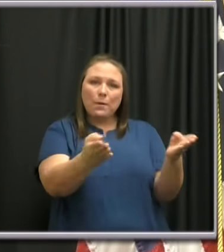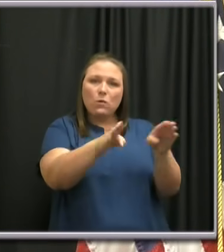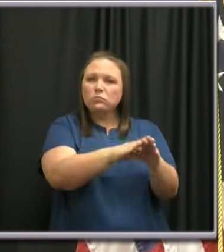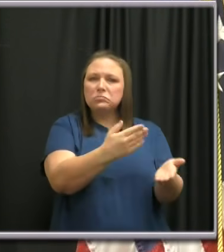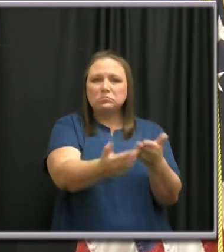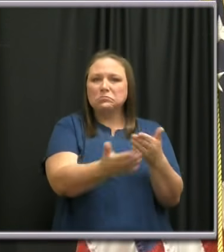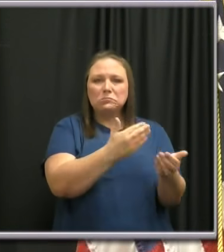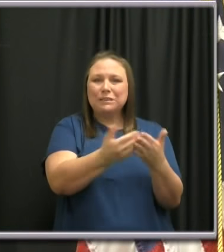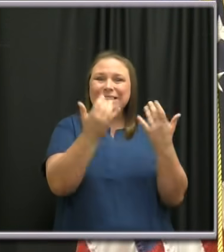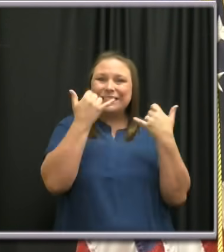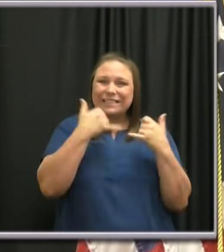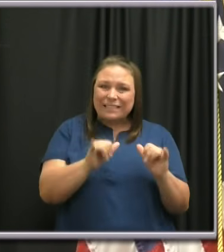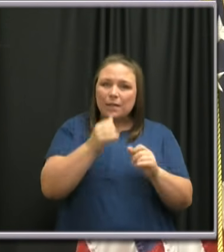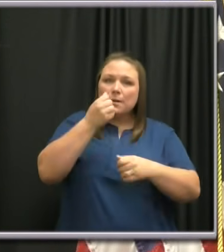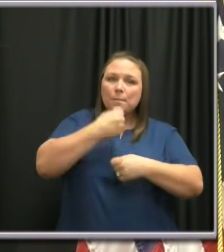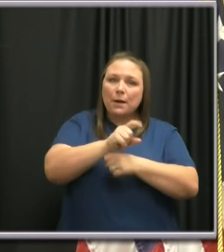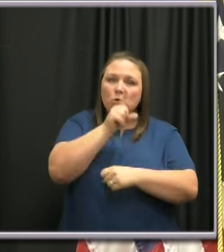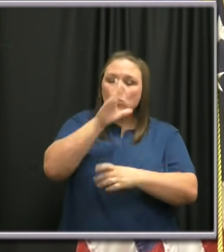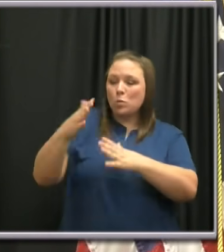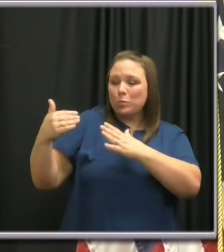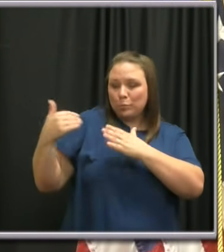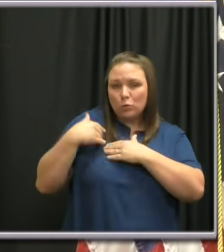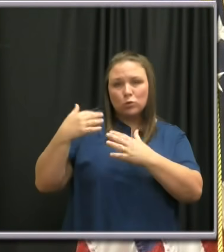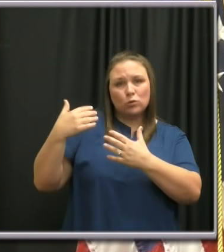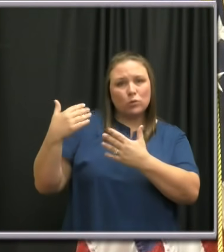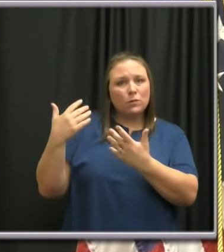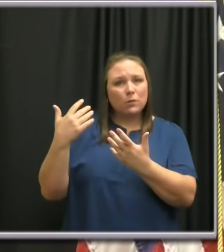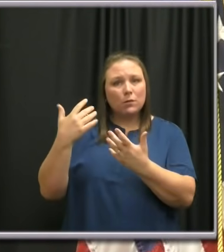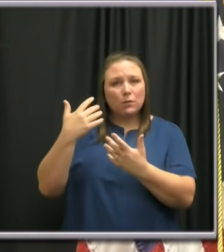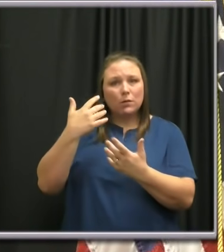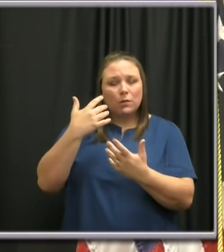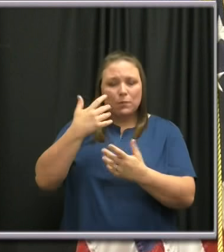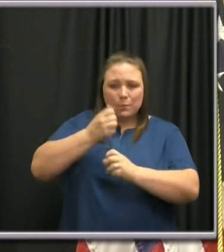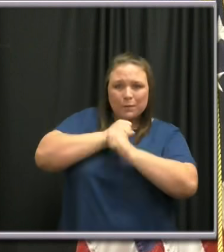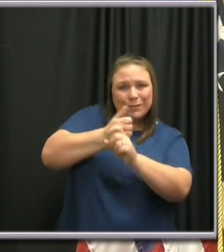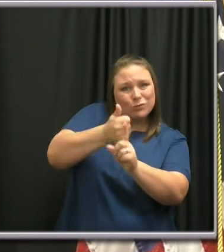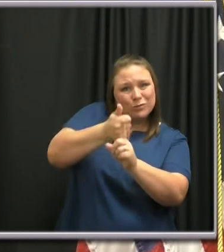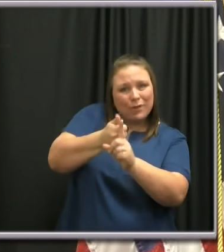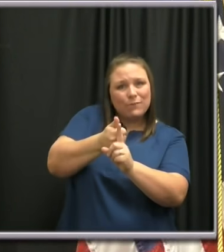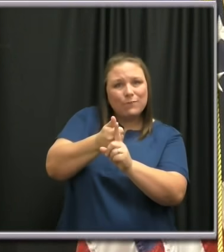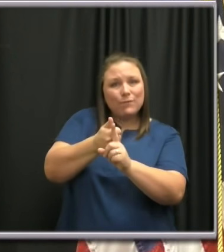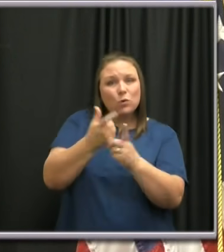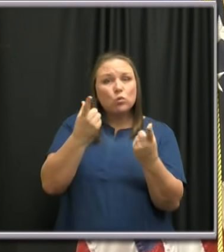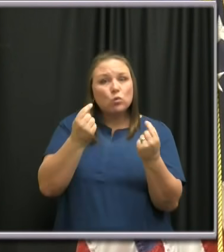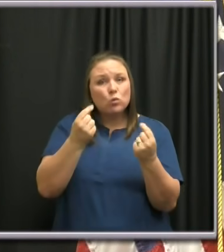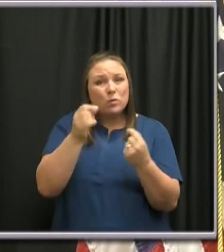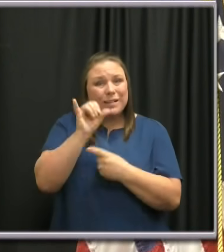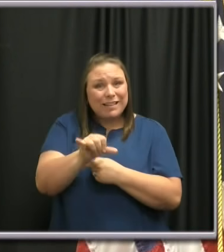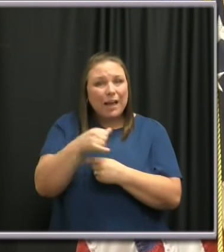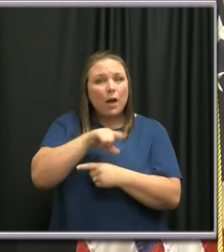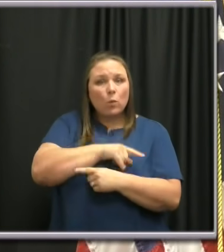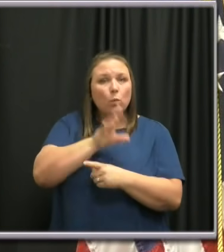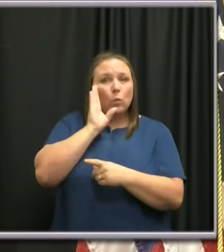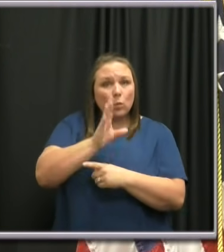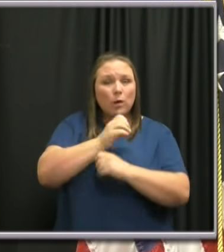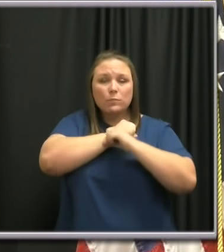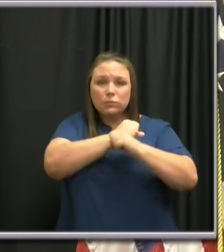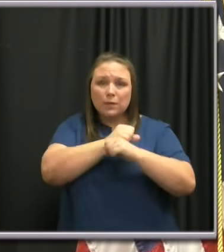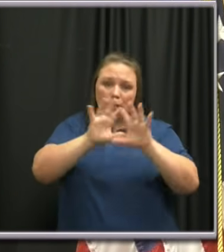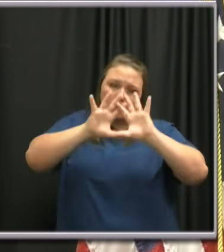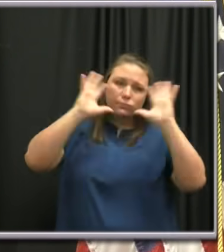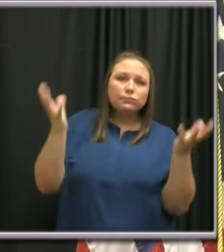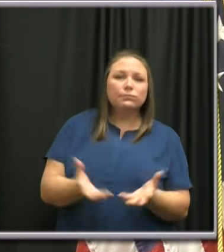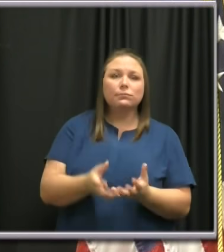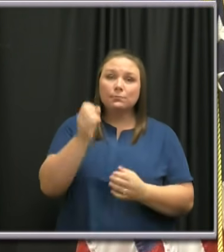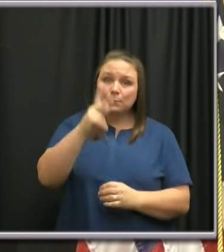we should take the personal responsibility of protecting ourselves from the virus, and by doing that, we'll protect the whole